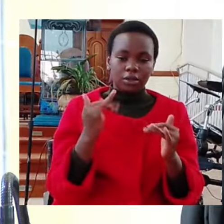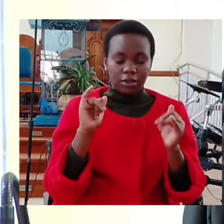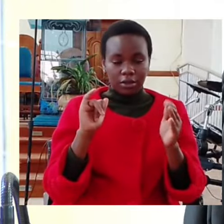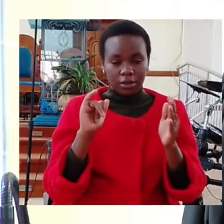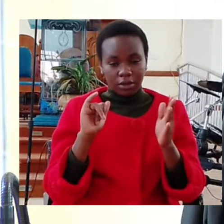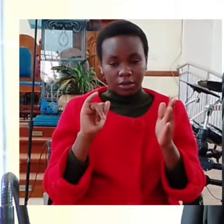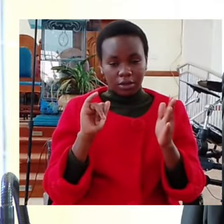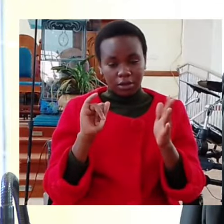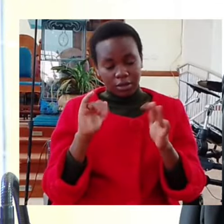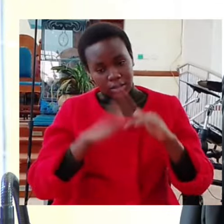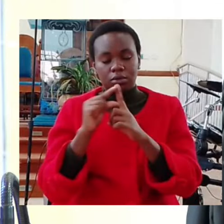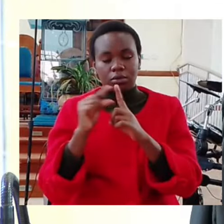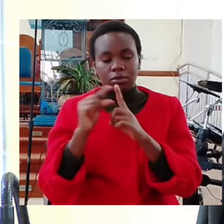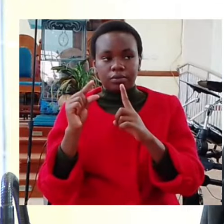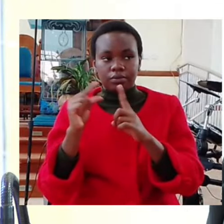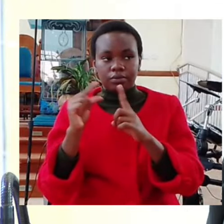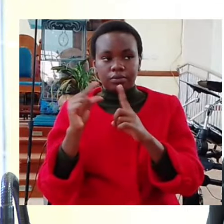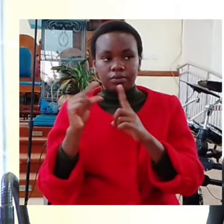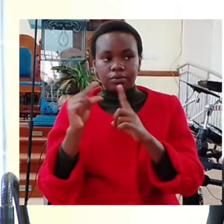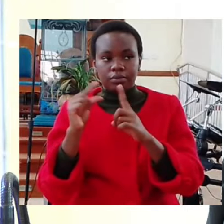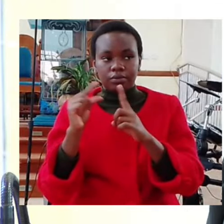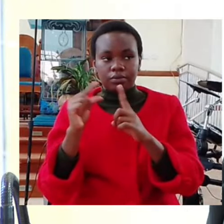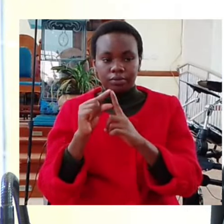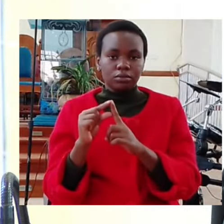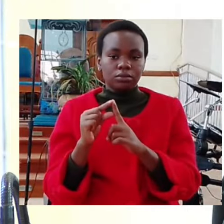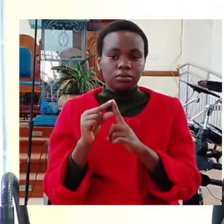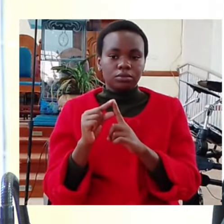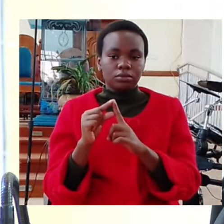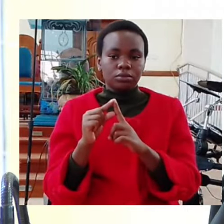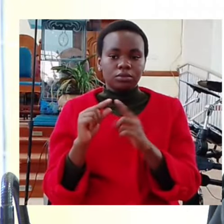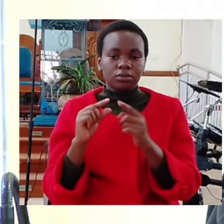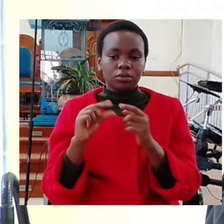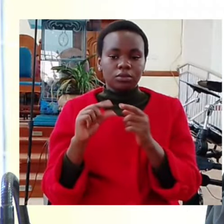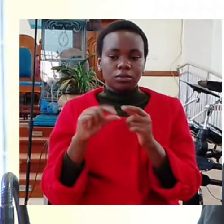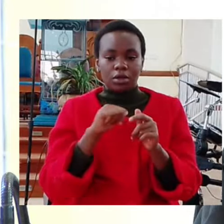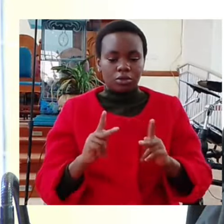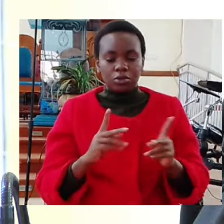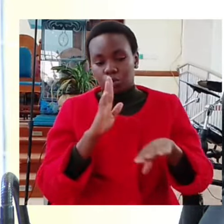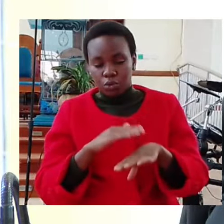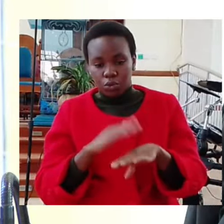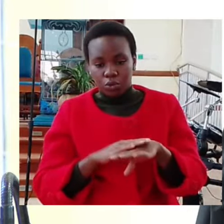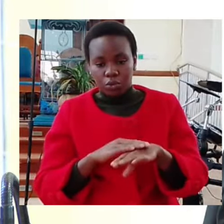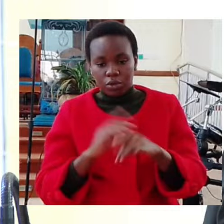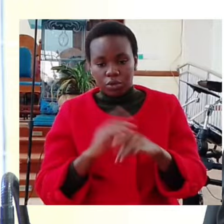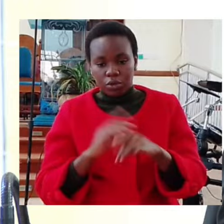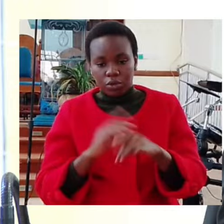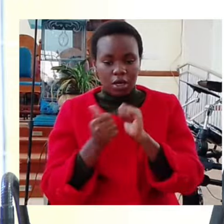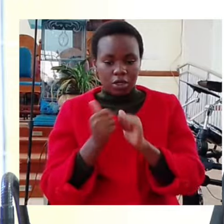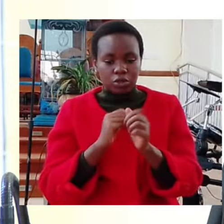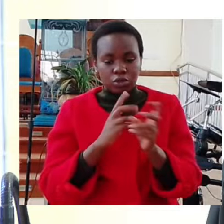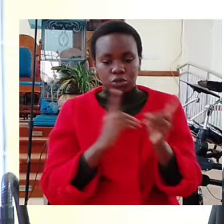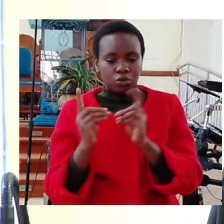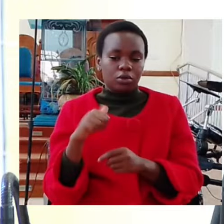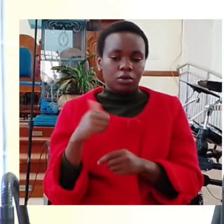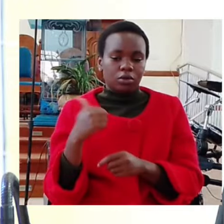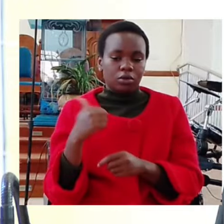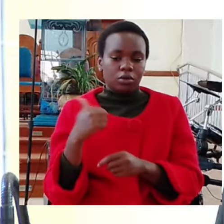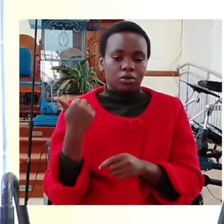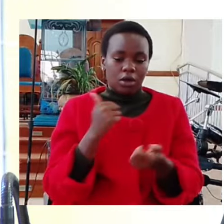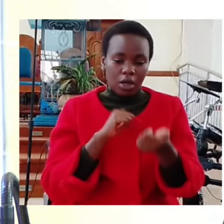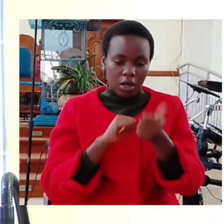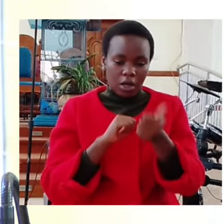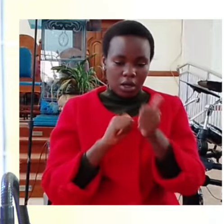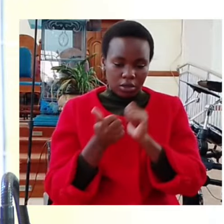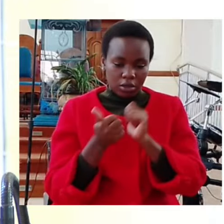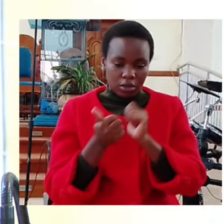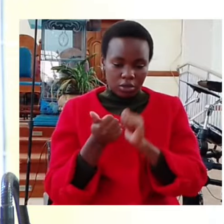words. No era mundu ni areka wega no ciugo ciaku citironania. And therefore actions, our actions